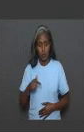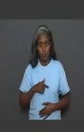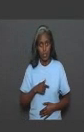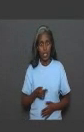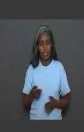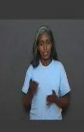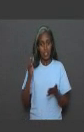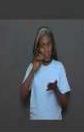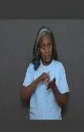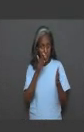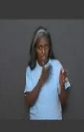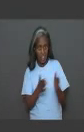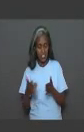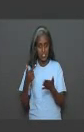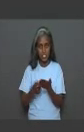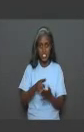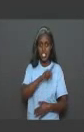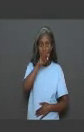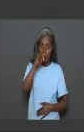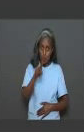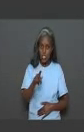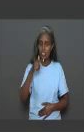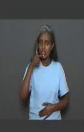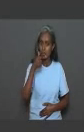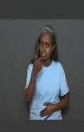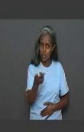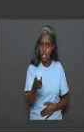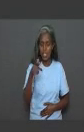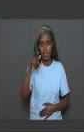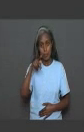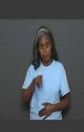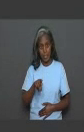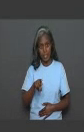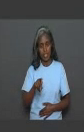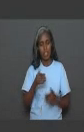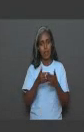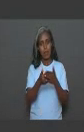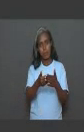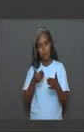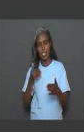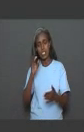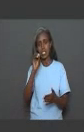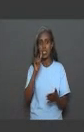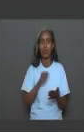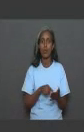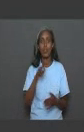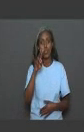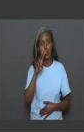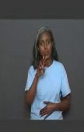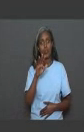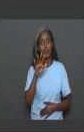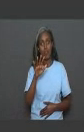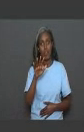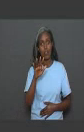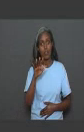We can rearrange this equation to say that P minus